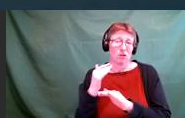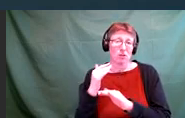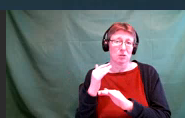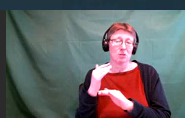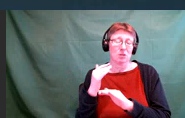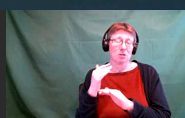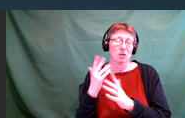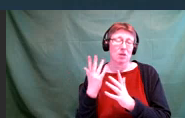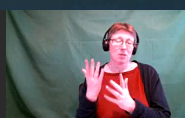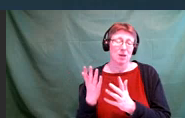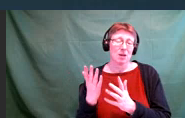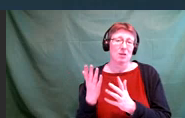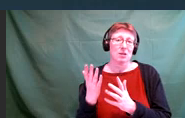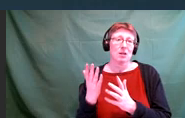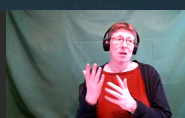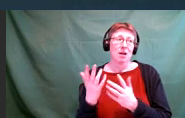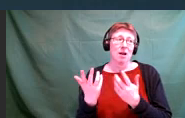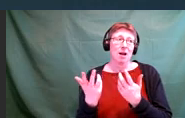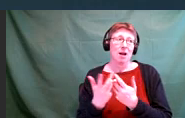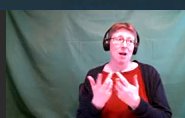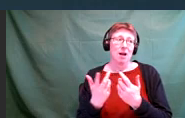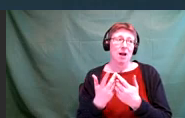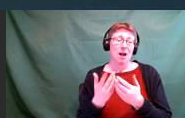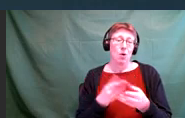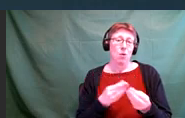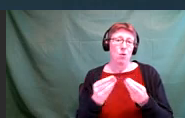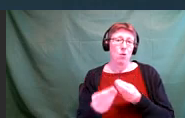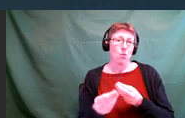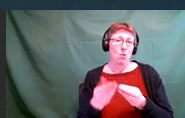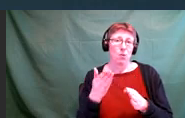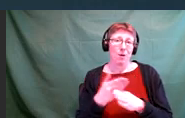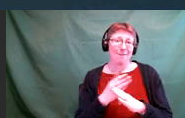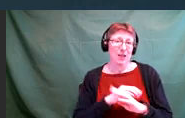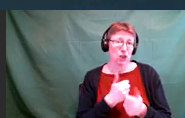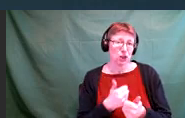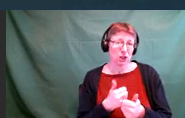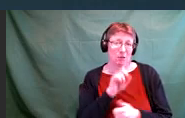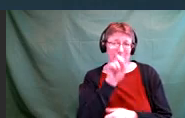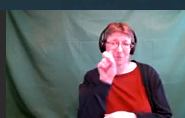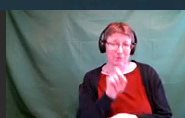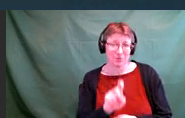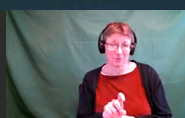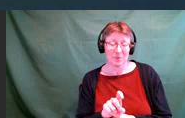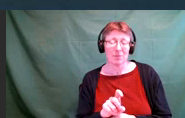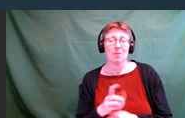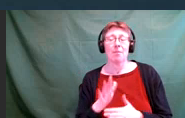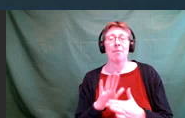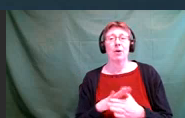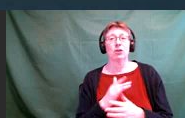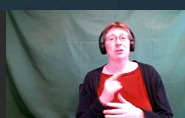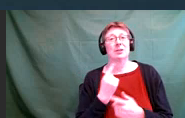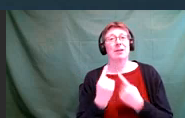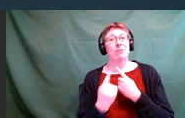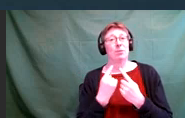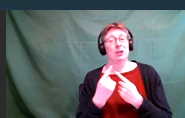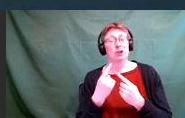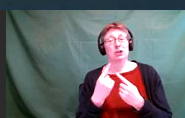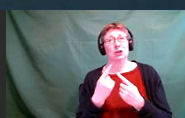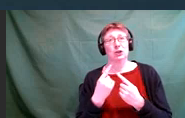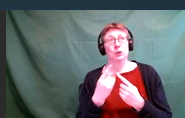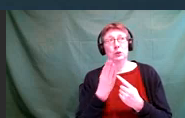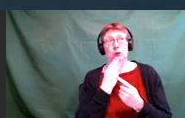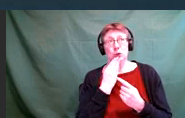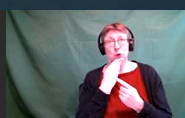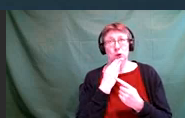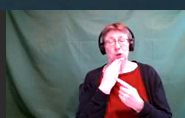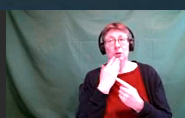question about how efficient markets are, because the information you're using to